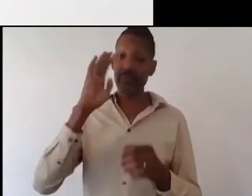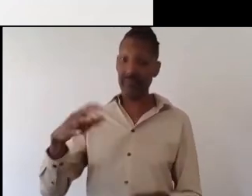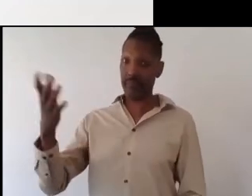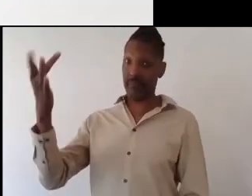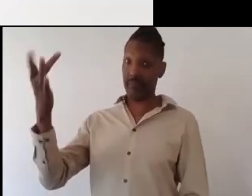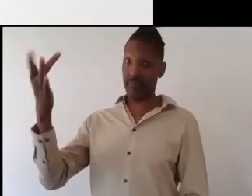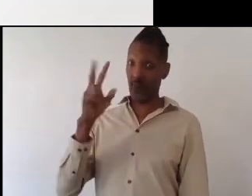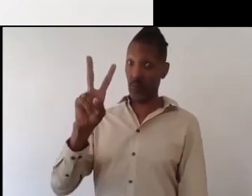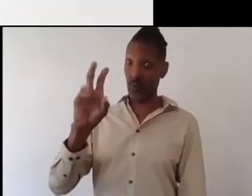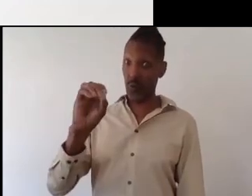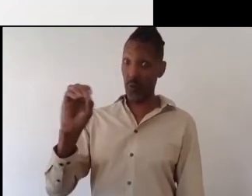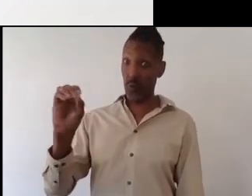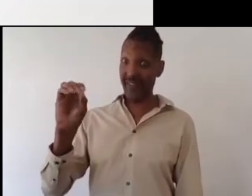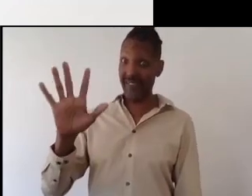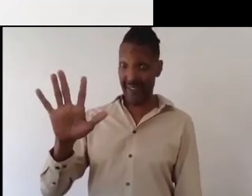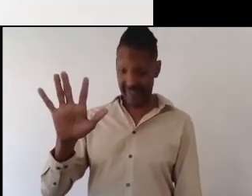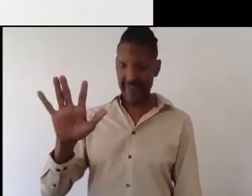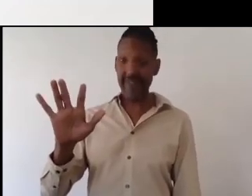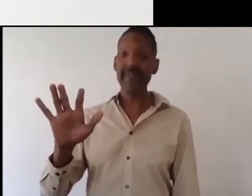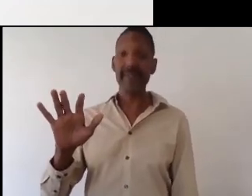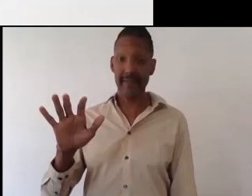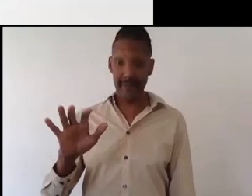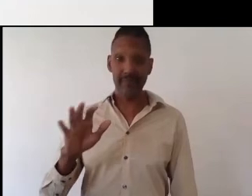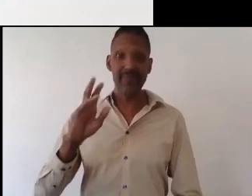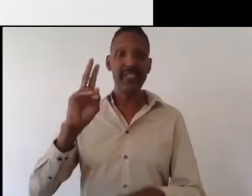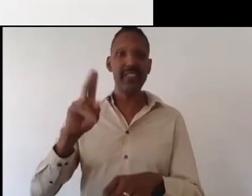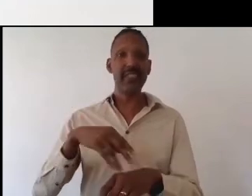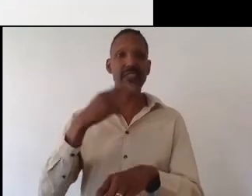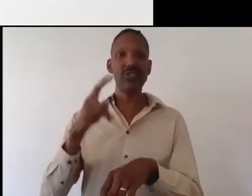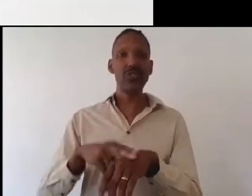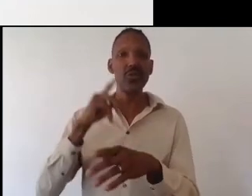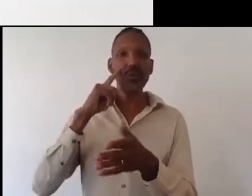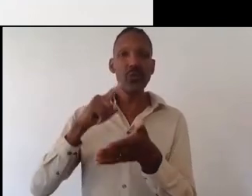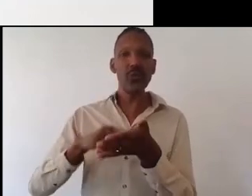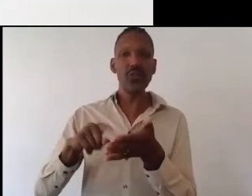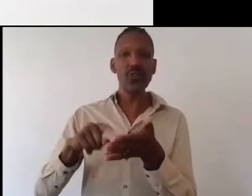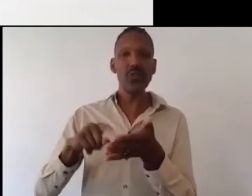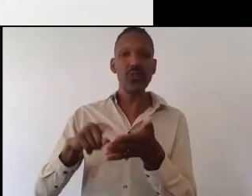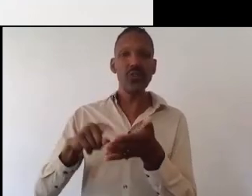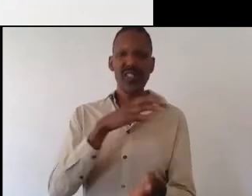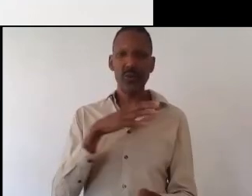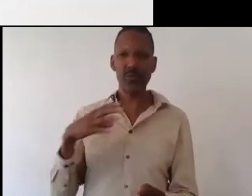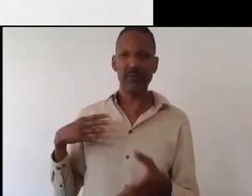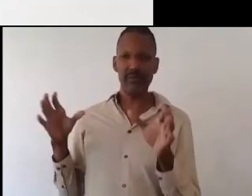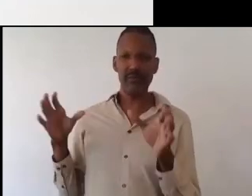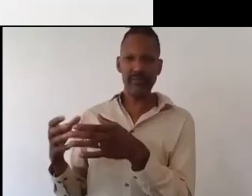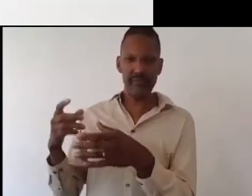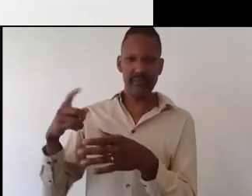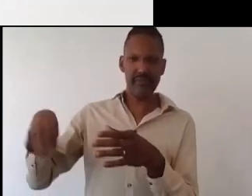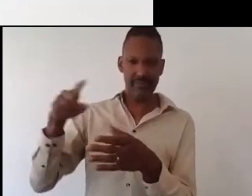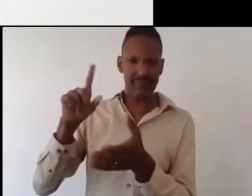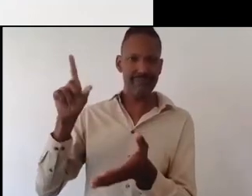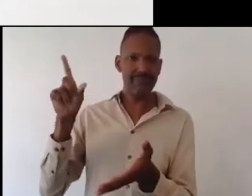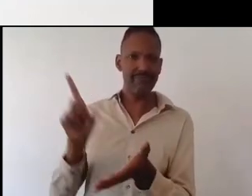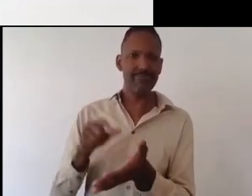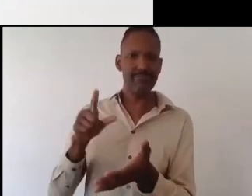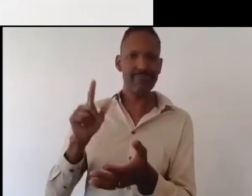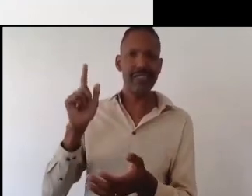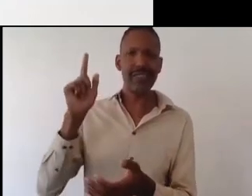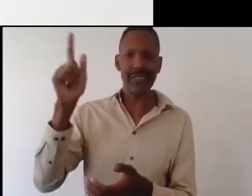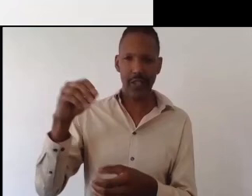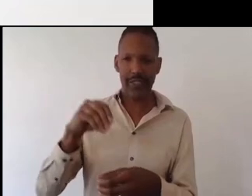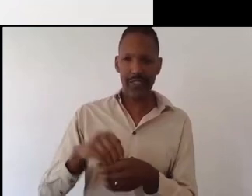it was actually published in 2012 by the National Research Council. It was a framework for K-12 science